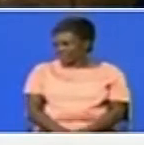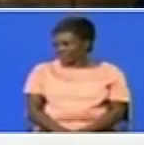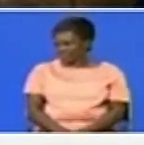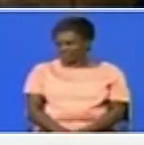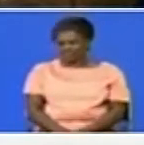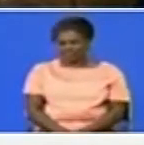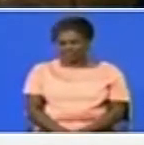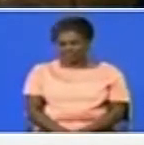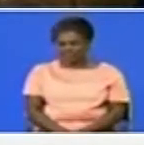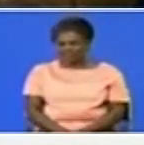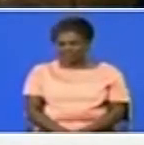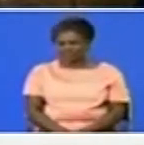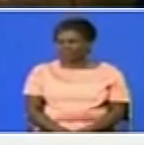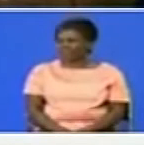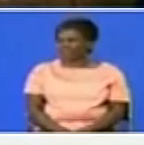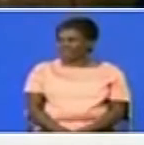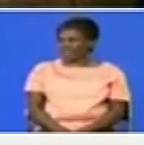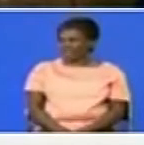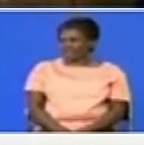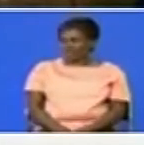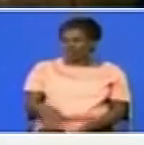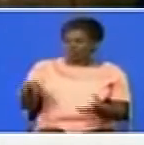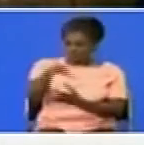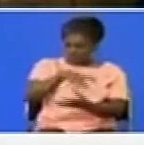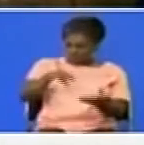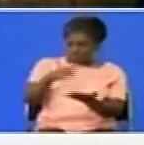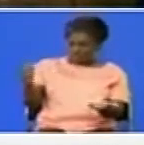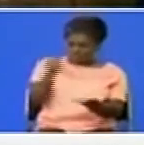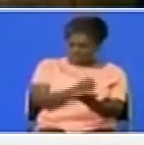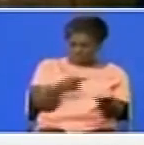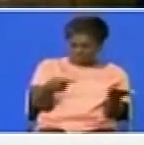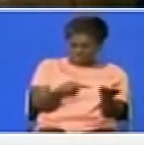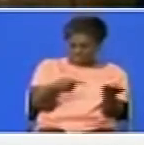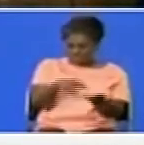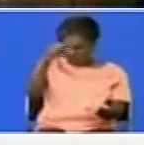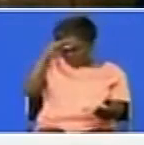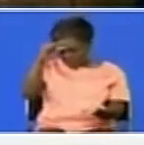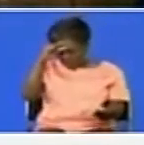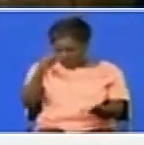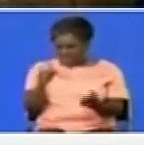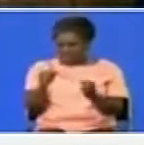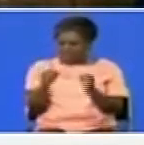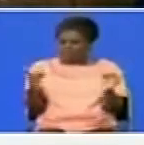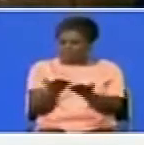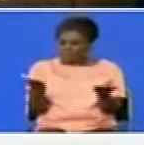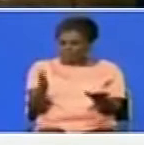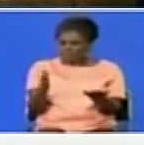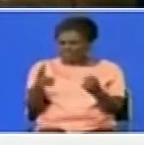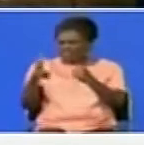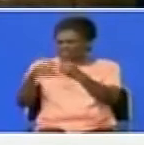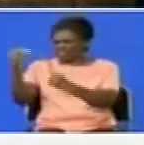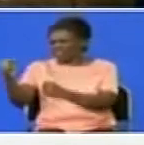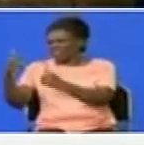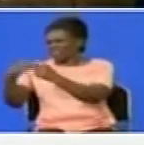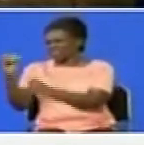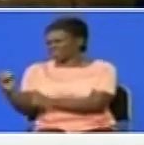public service? One of the most baffling appointments of the digital government. I think if you are anywhere between 75 and